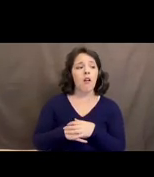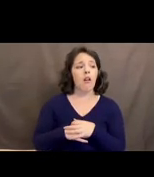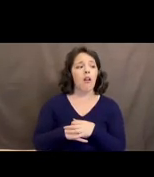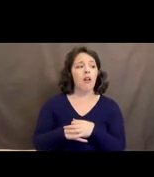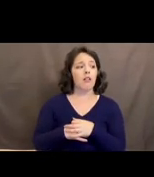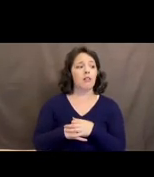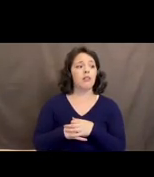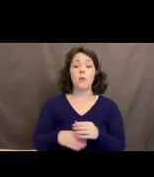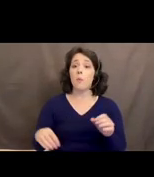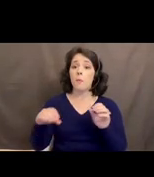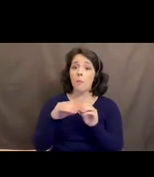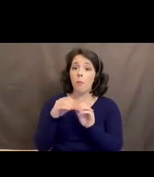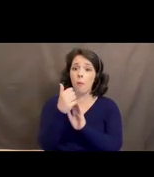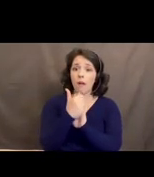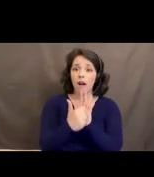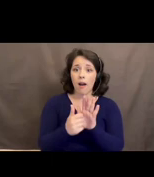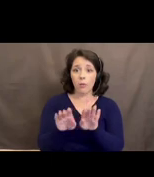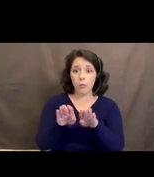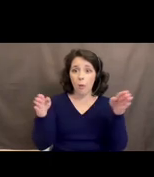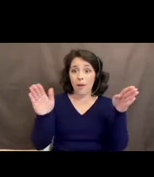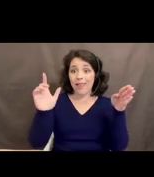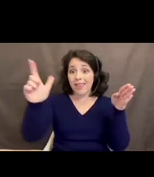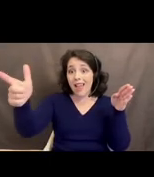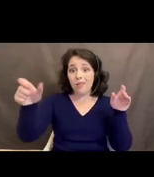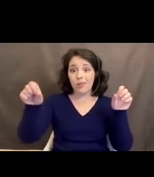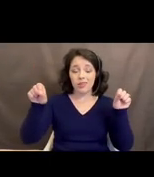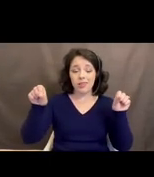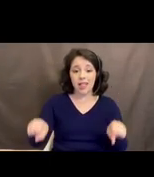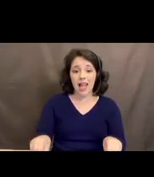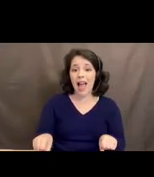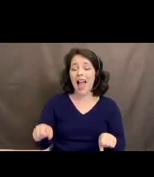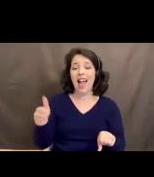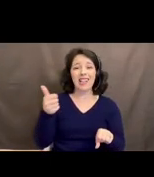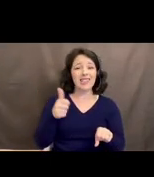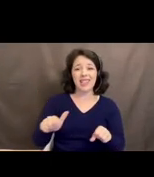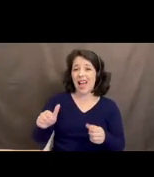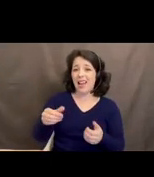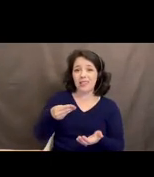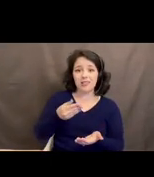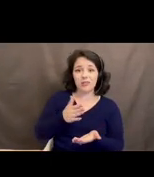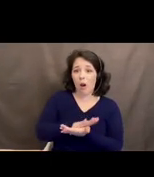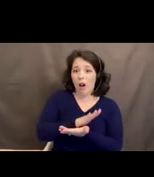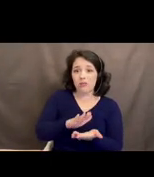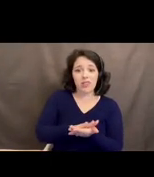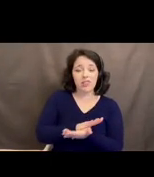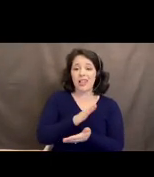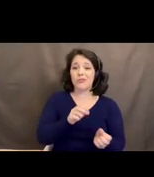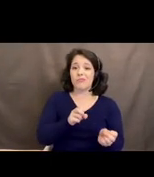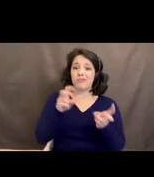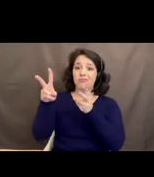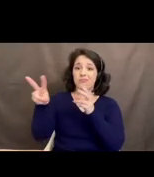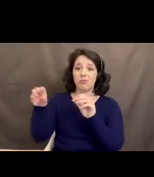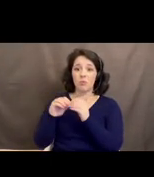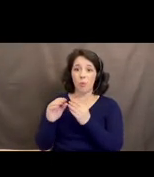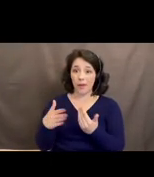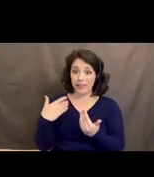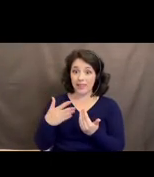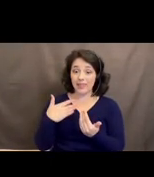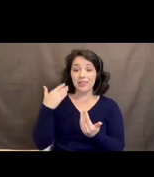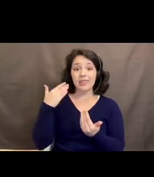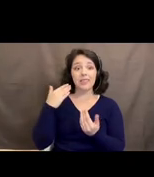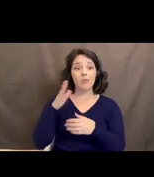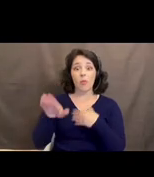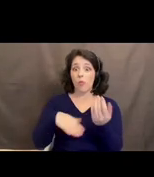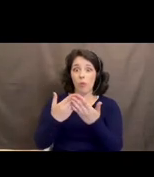new accounts and upload any required documentation you may have. It allows for single sign-on, and it